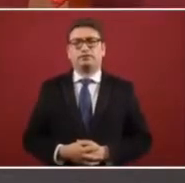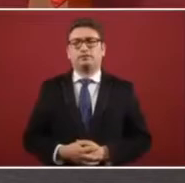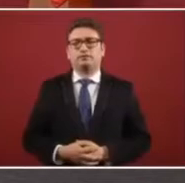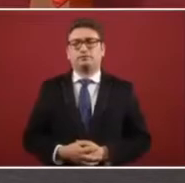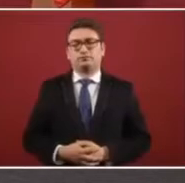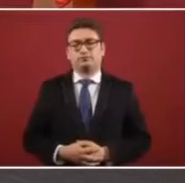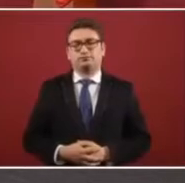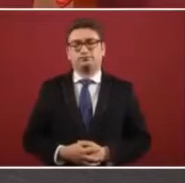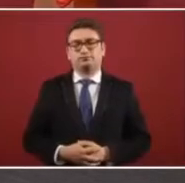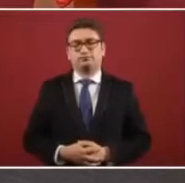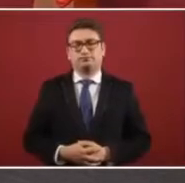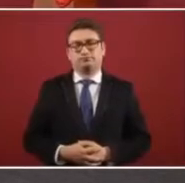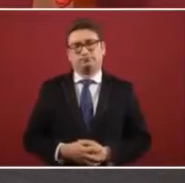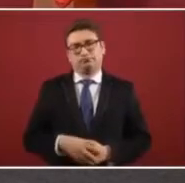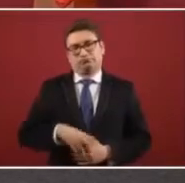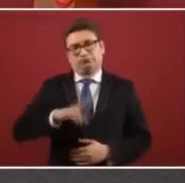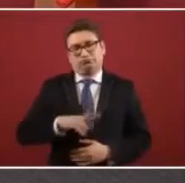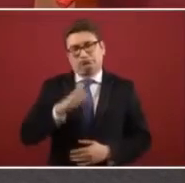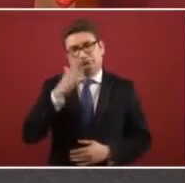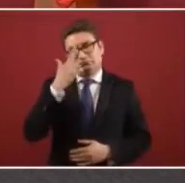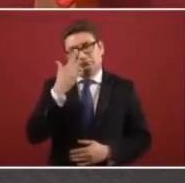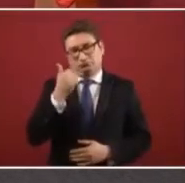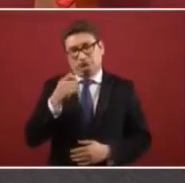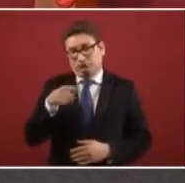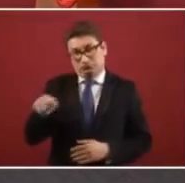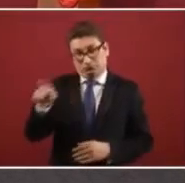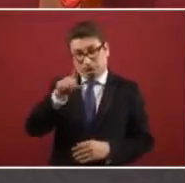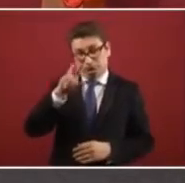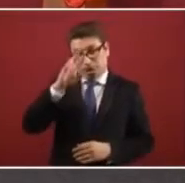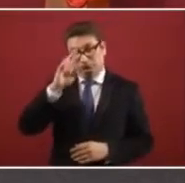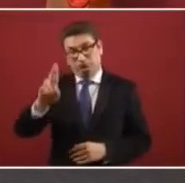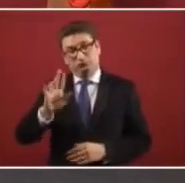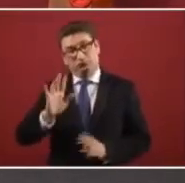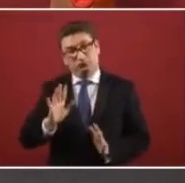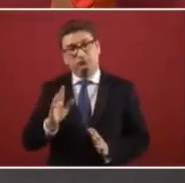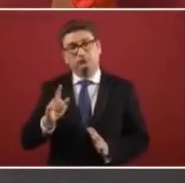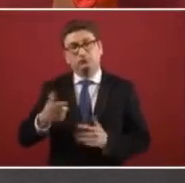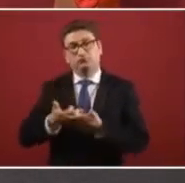And then, of course, with all respect, the counselors